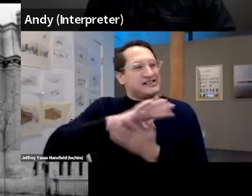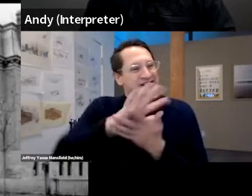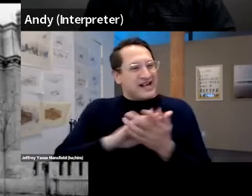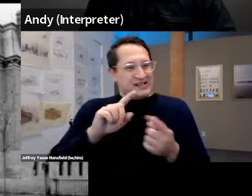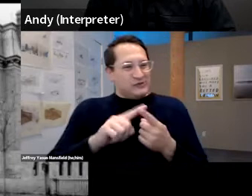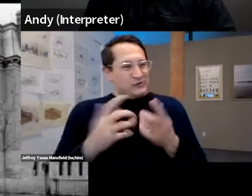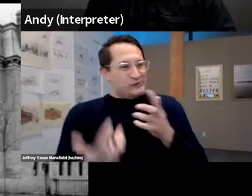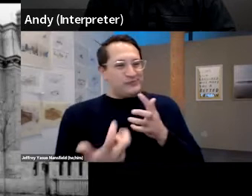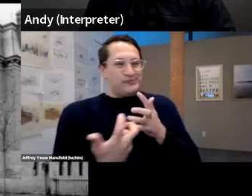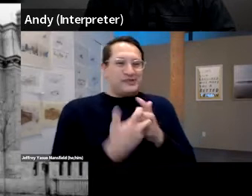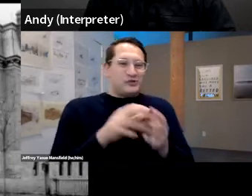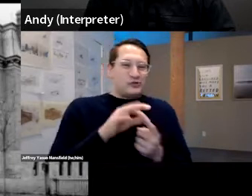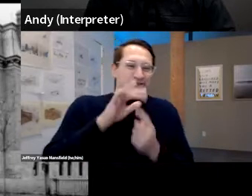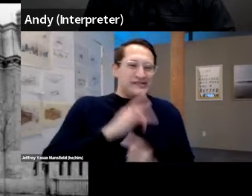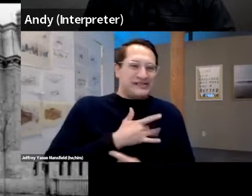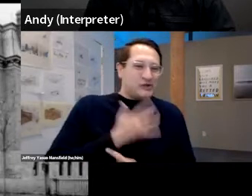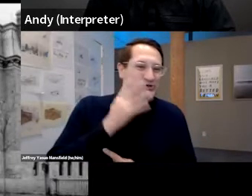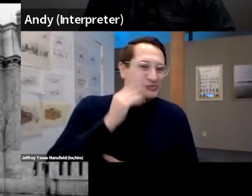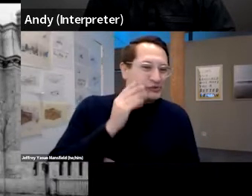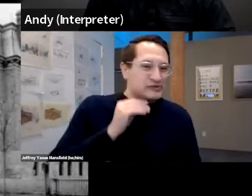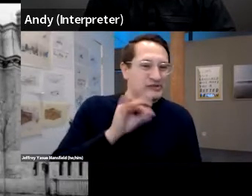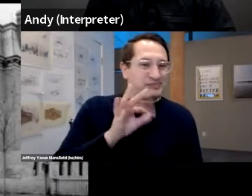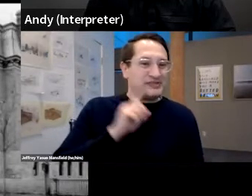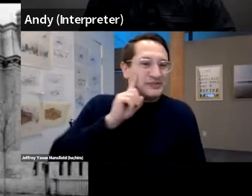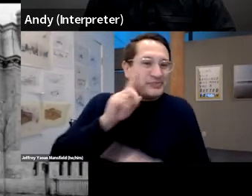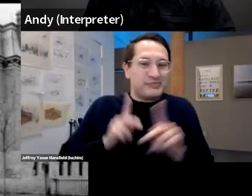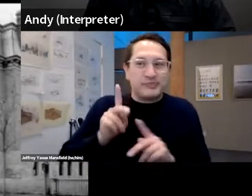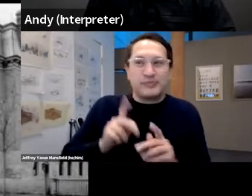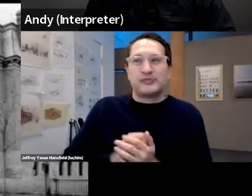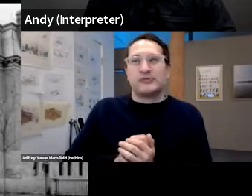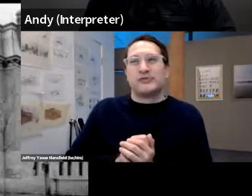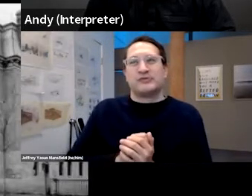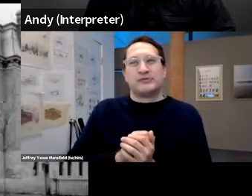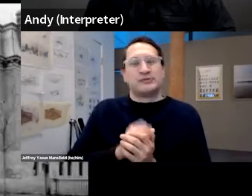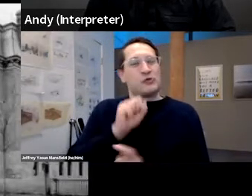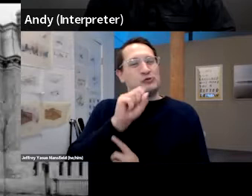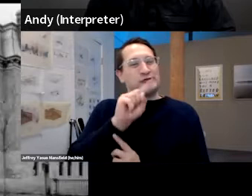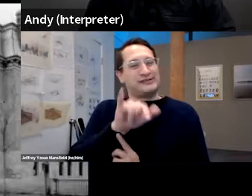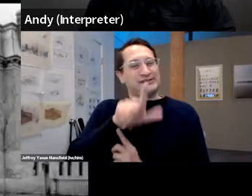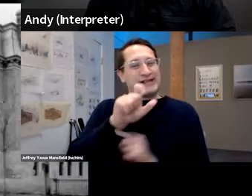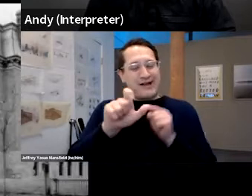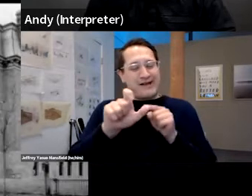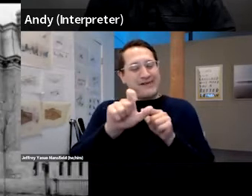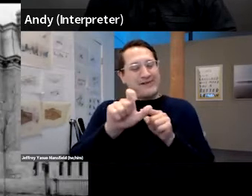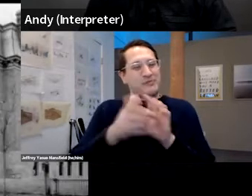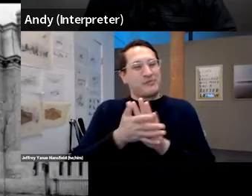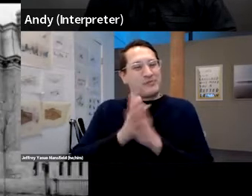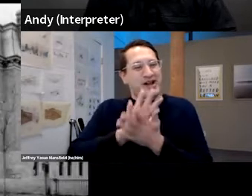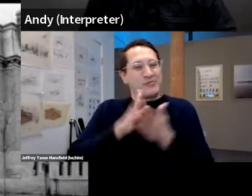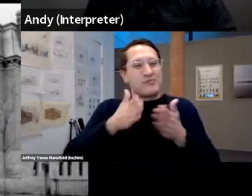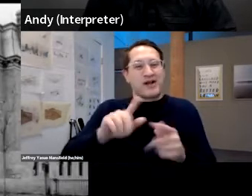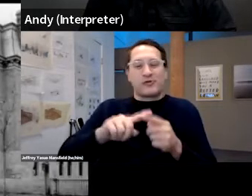And it's not necessarily designed to meet the unique sensory experiences of deaf people.